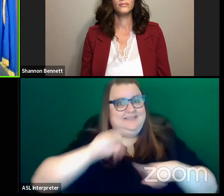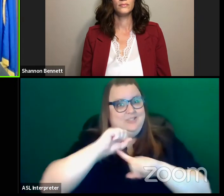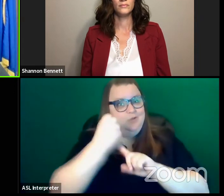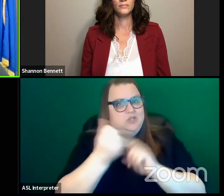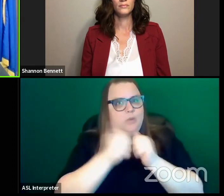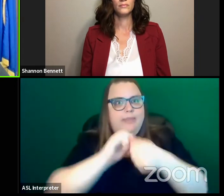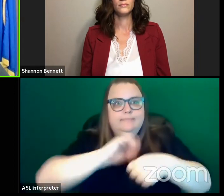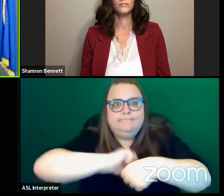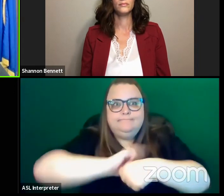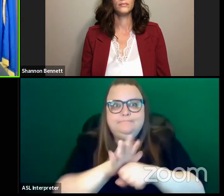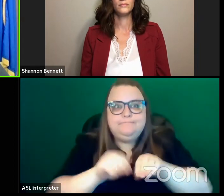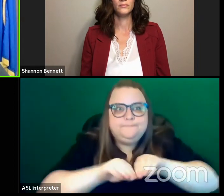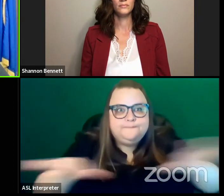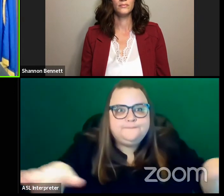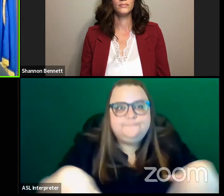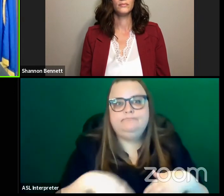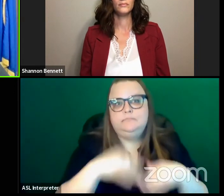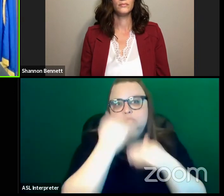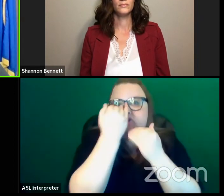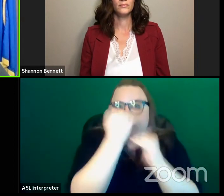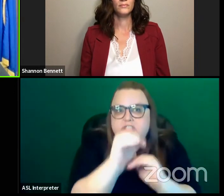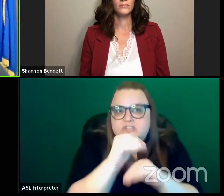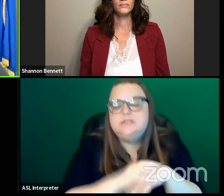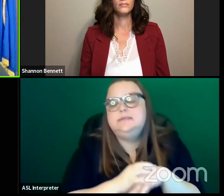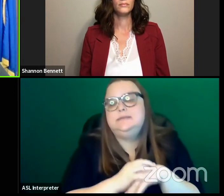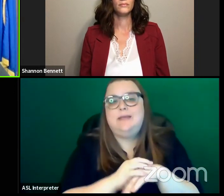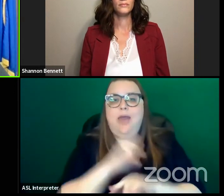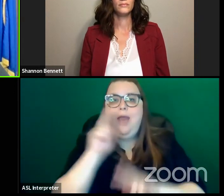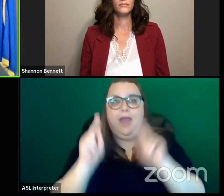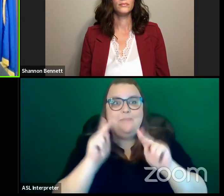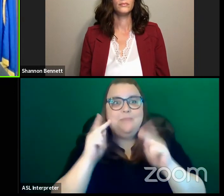and the restrictions that are in place, and people want to get away from